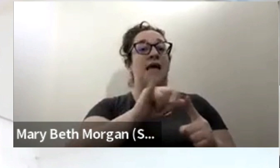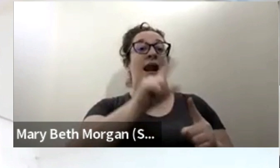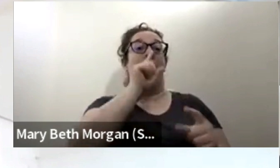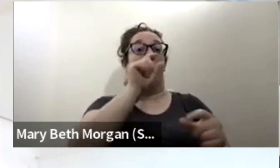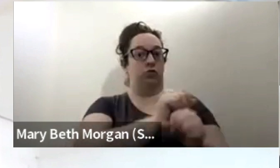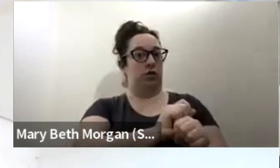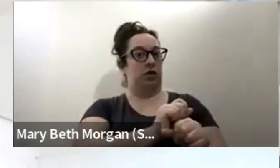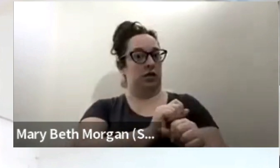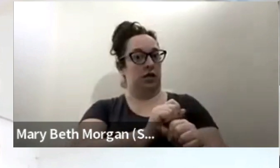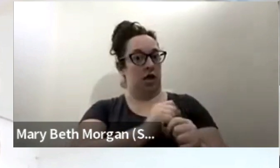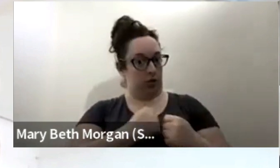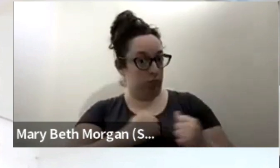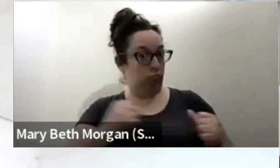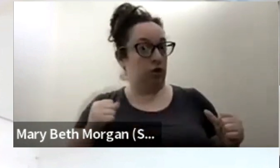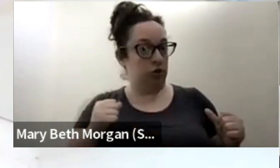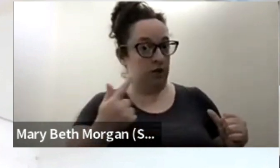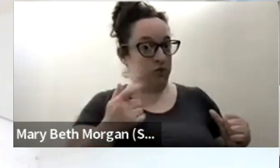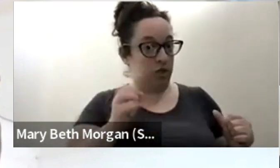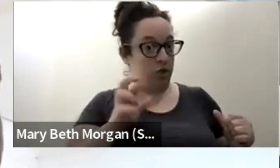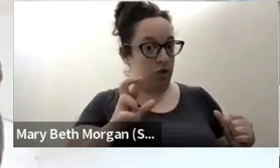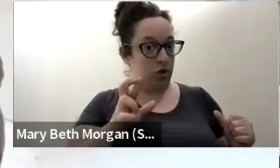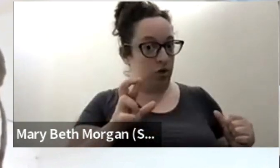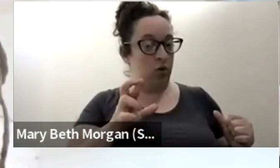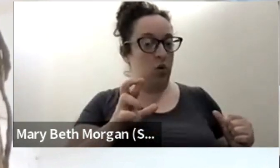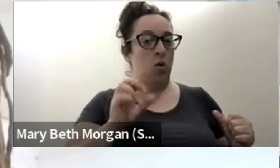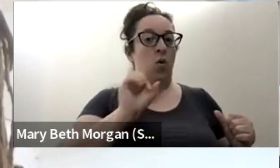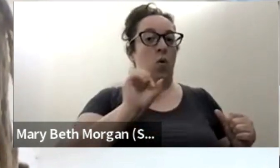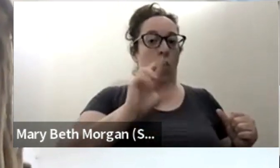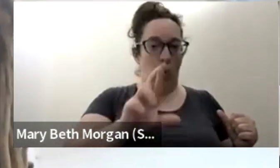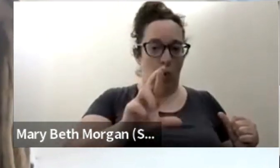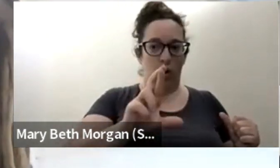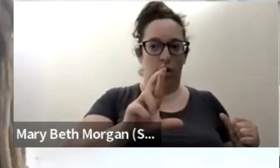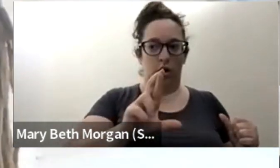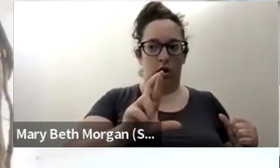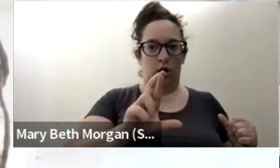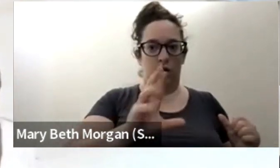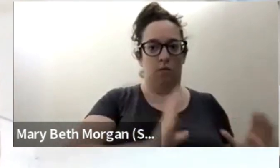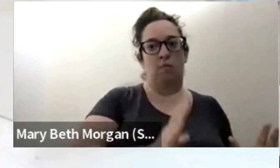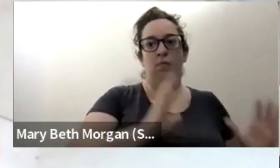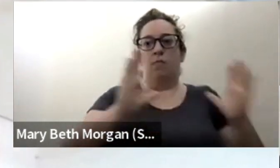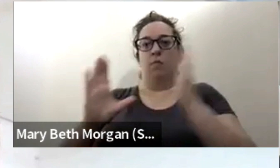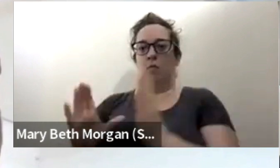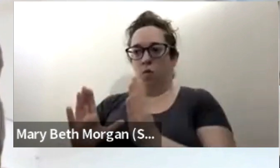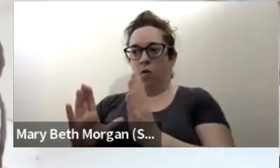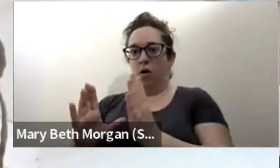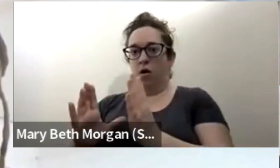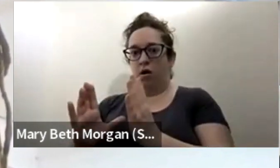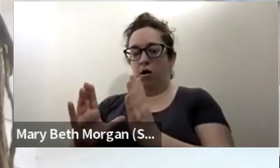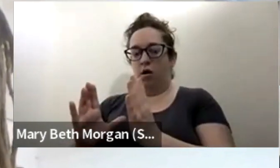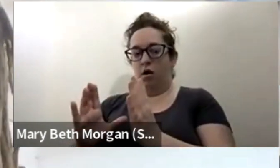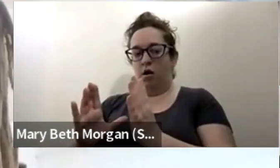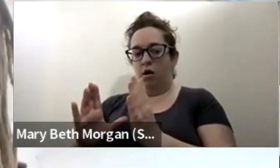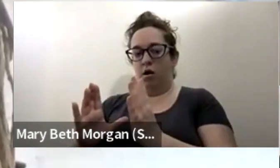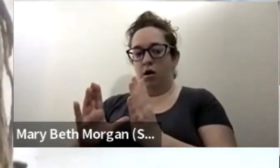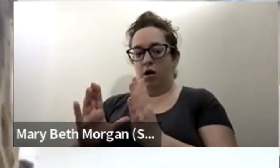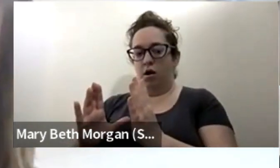gender and the reveal of gender, i.e., when someone is trans and what they're not. And what